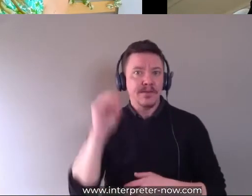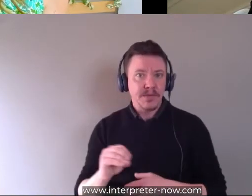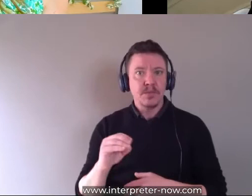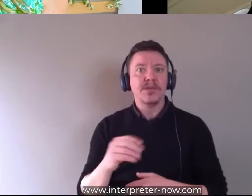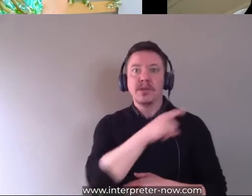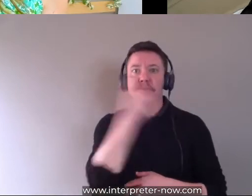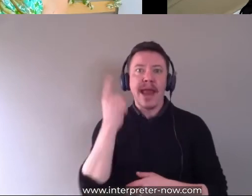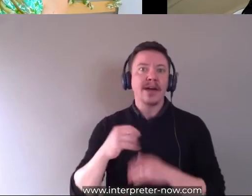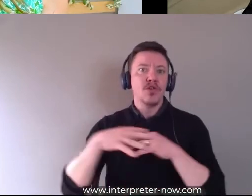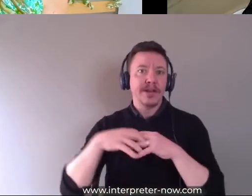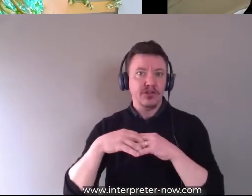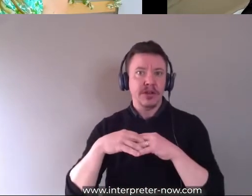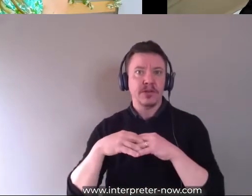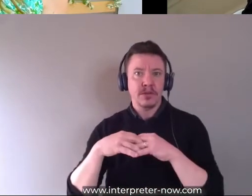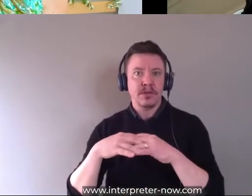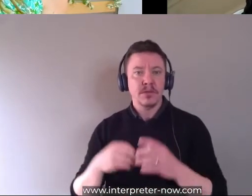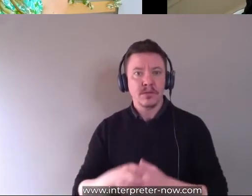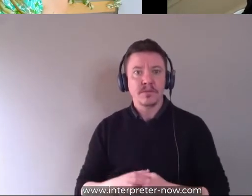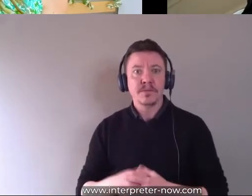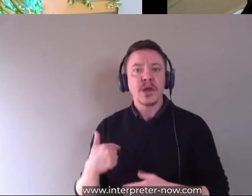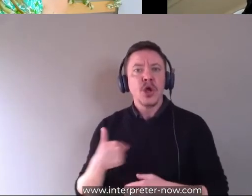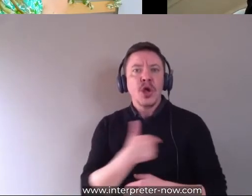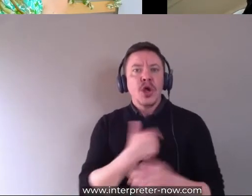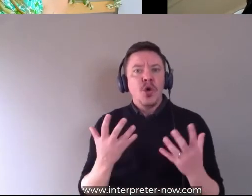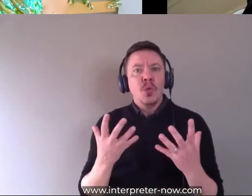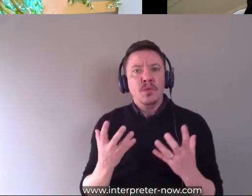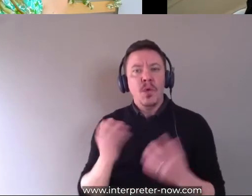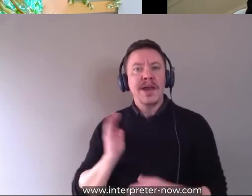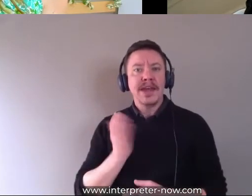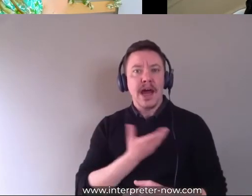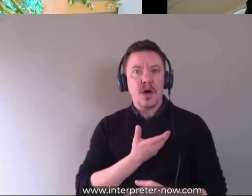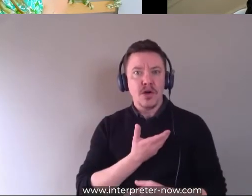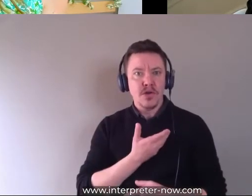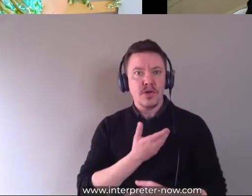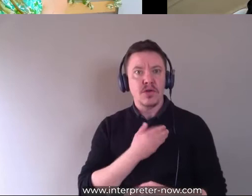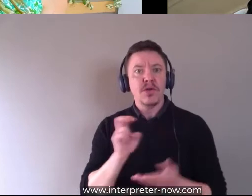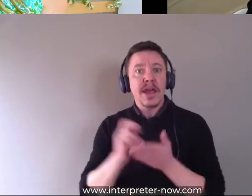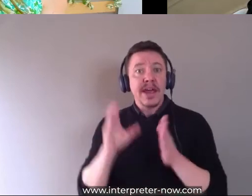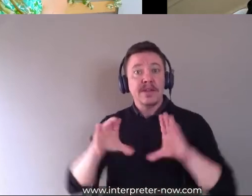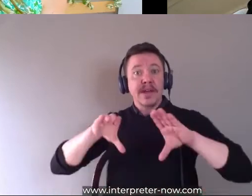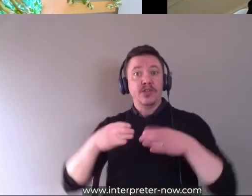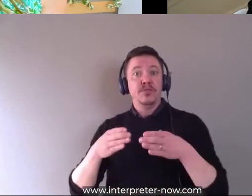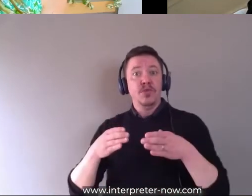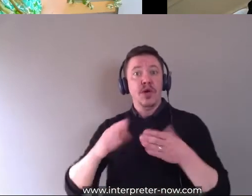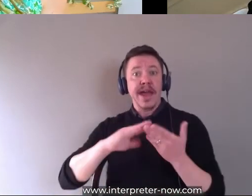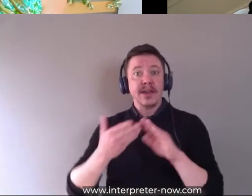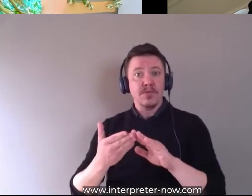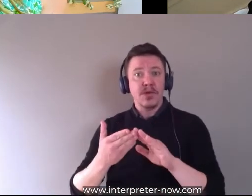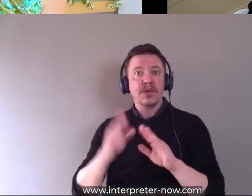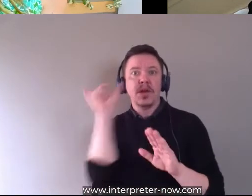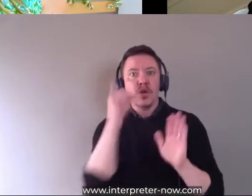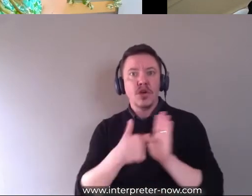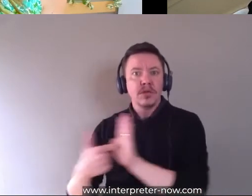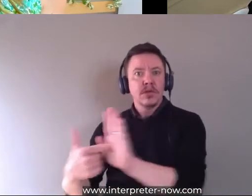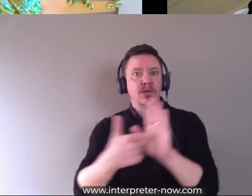or Indigenous. We want our investor pool and community to reflect the world in